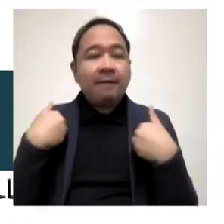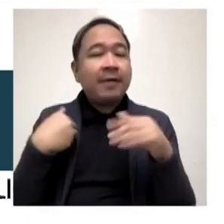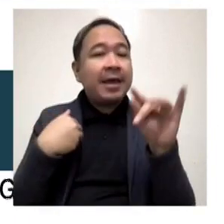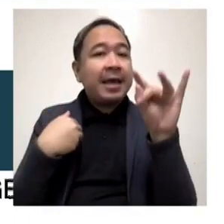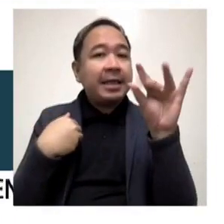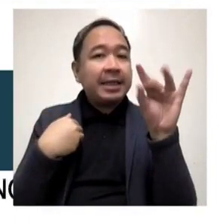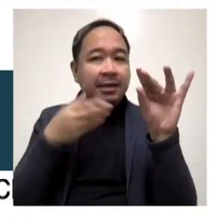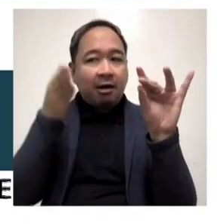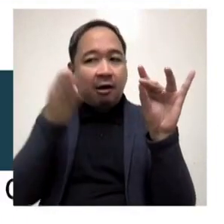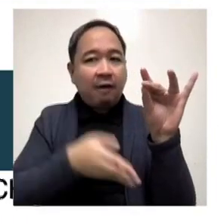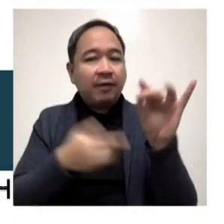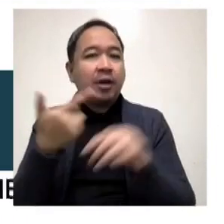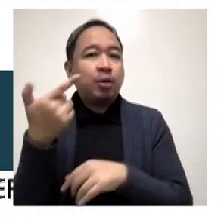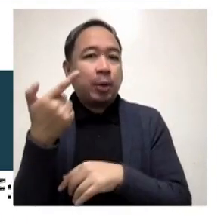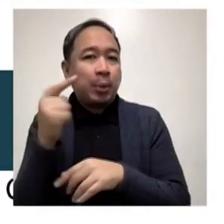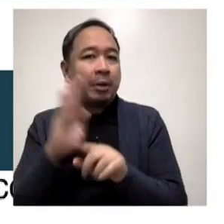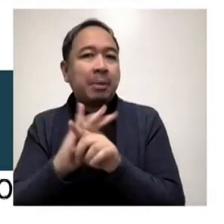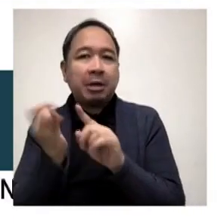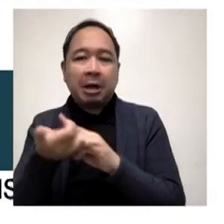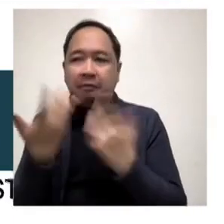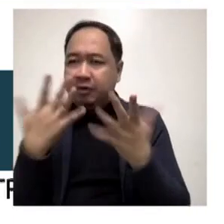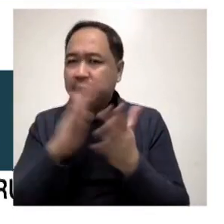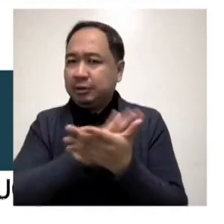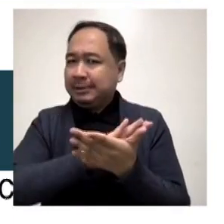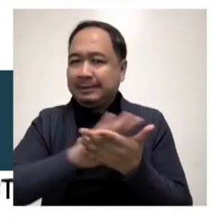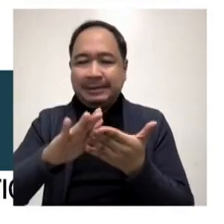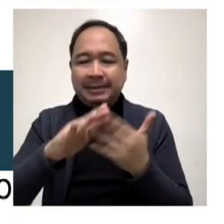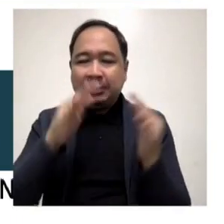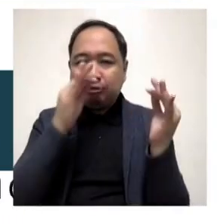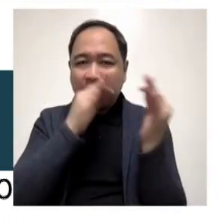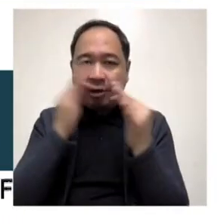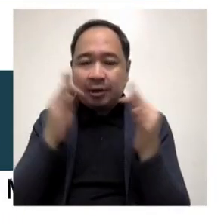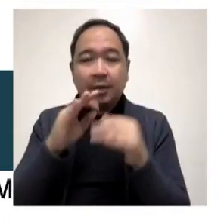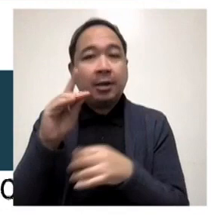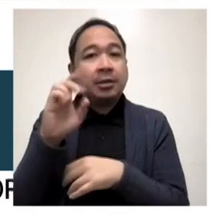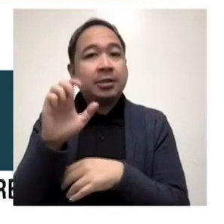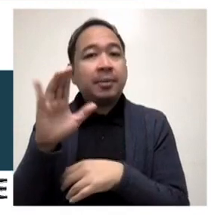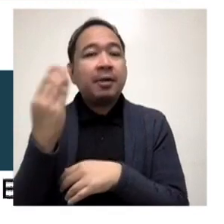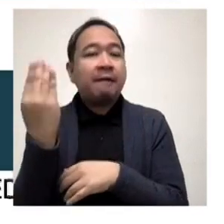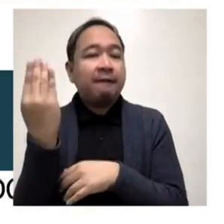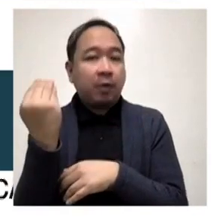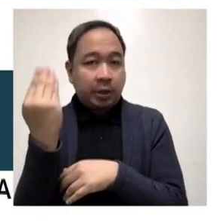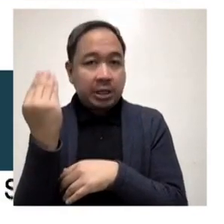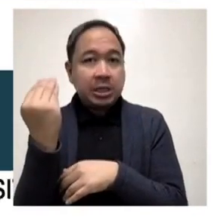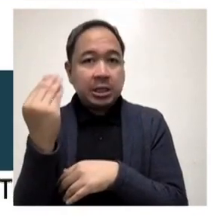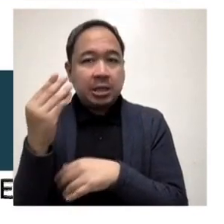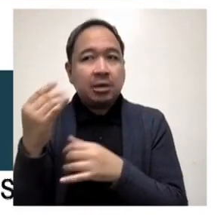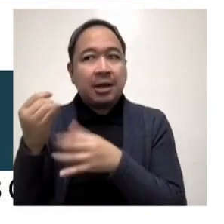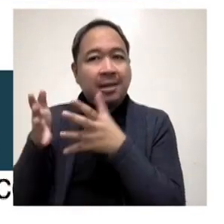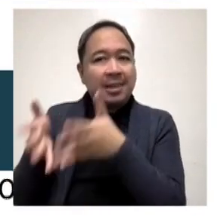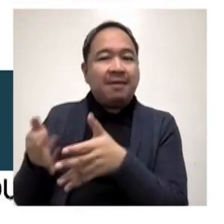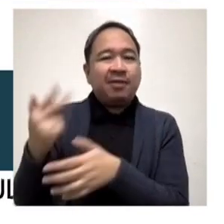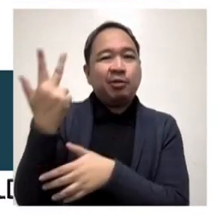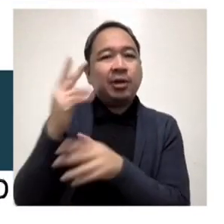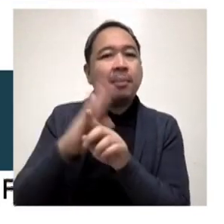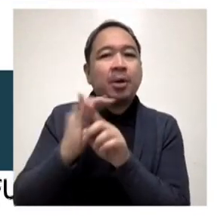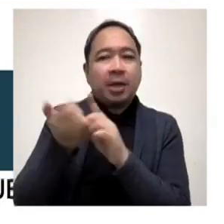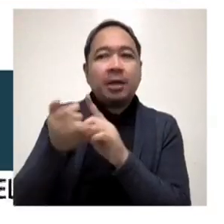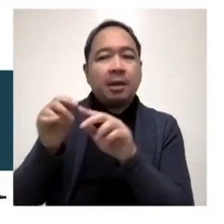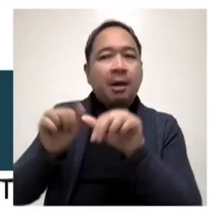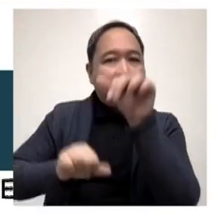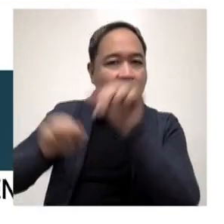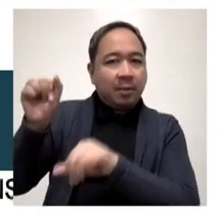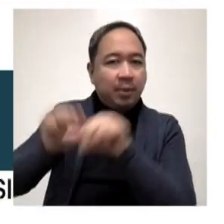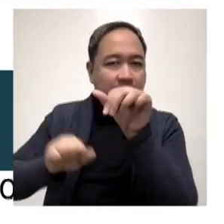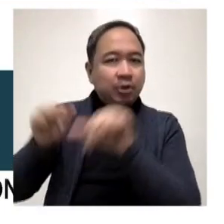cleared. On December 14, our last three barangays will be up for validation by the PIDEA. And if we